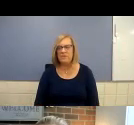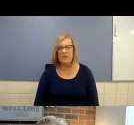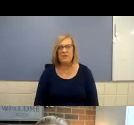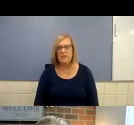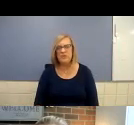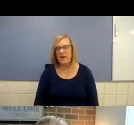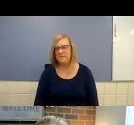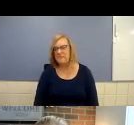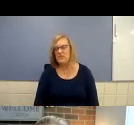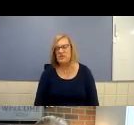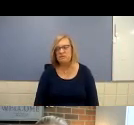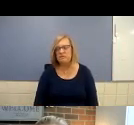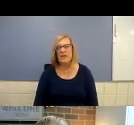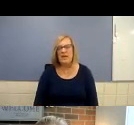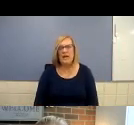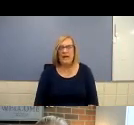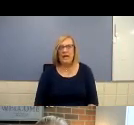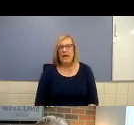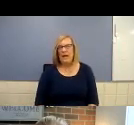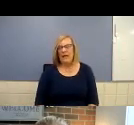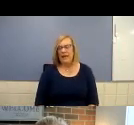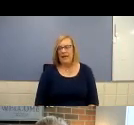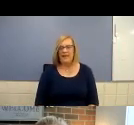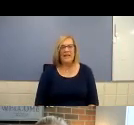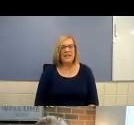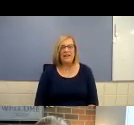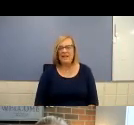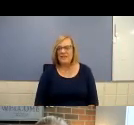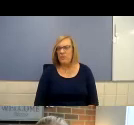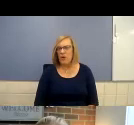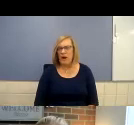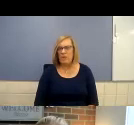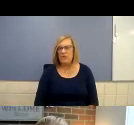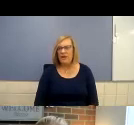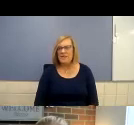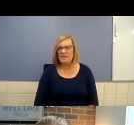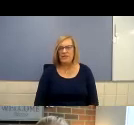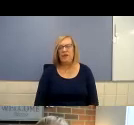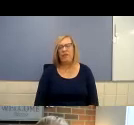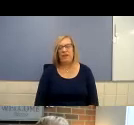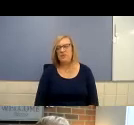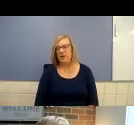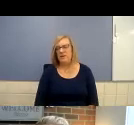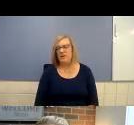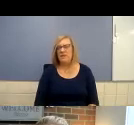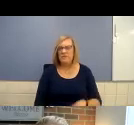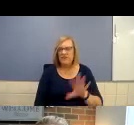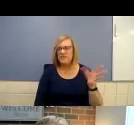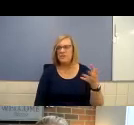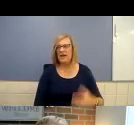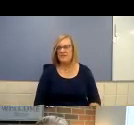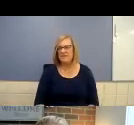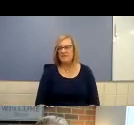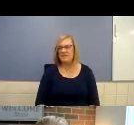with peers who sign. So yeah, that's our program. We do lots of different fun things around here and fit